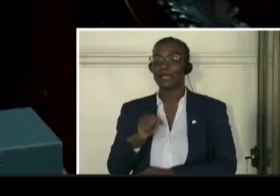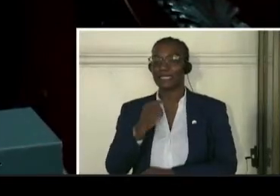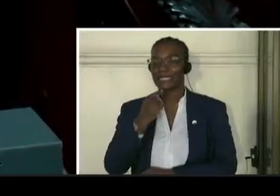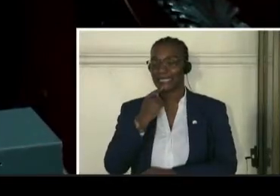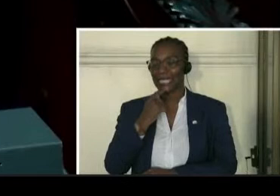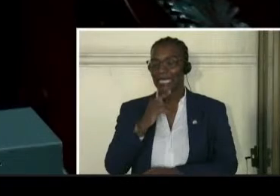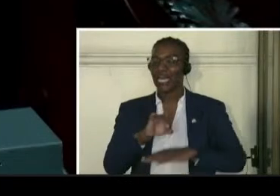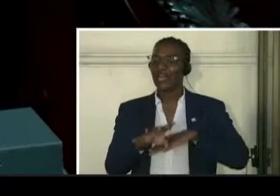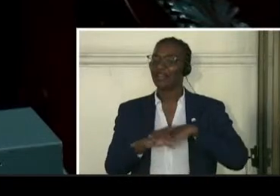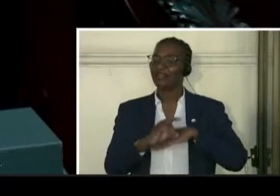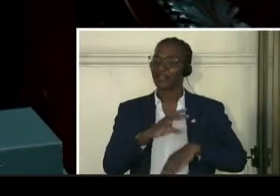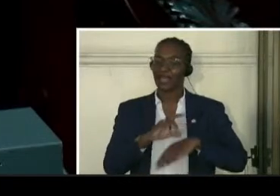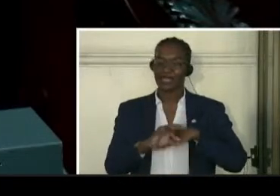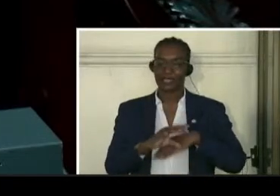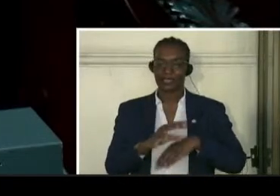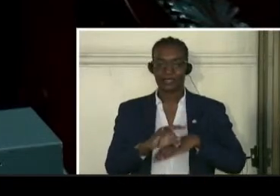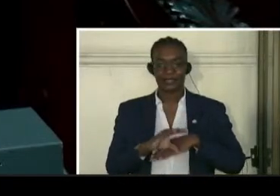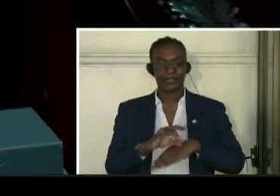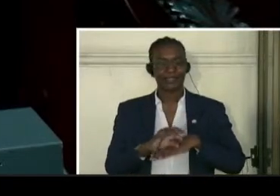advise